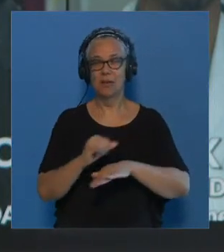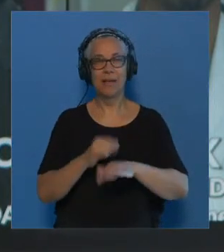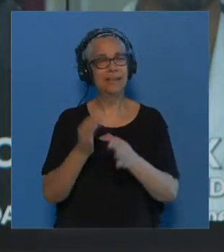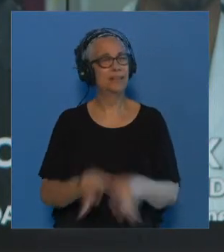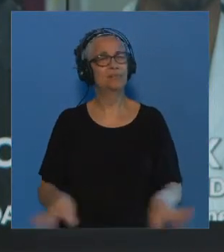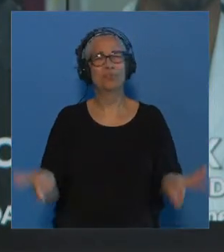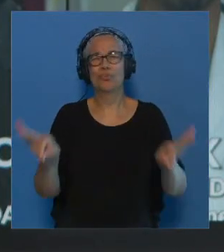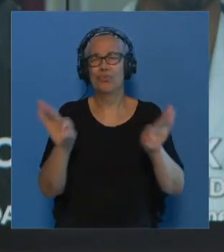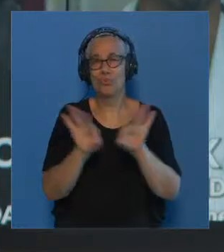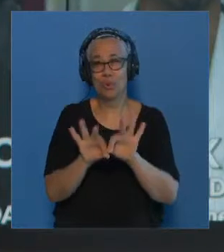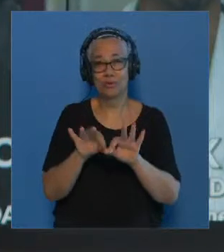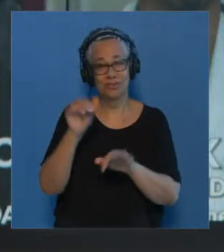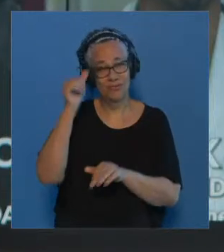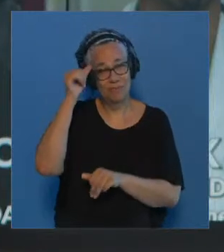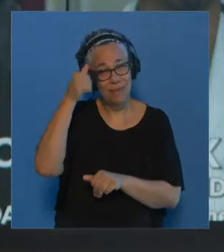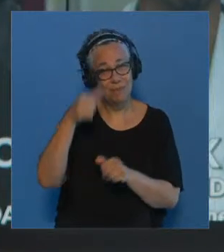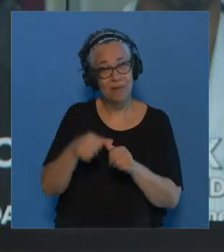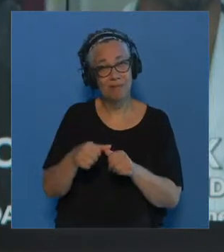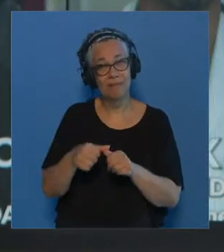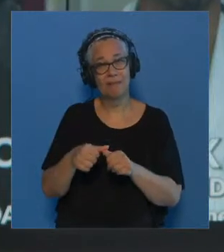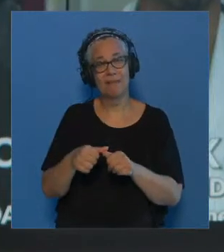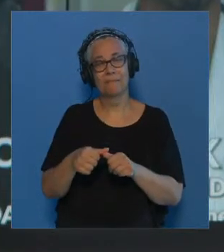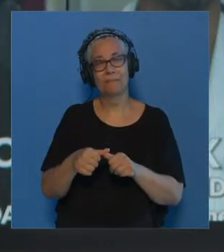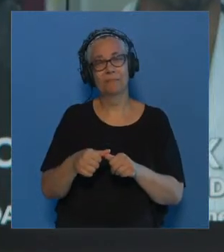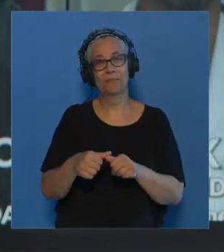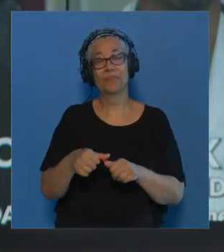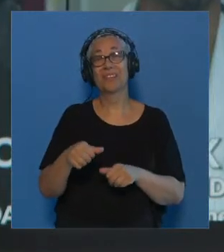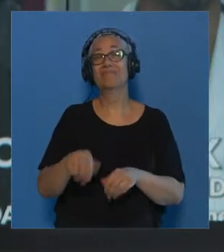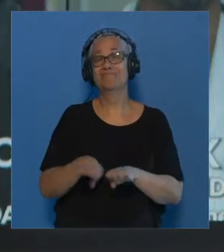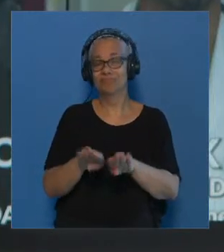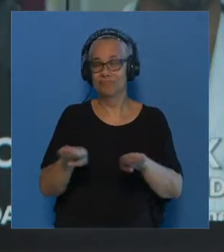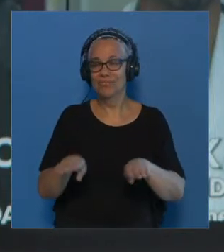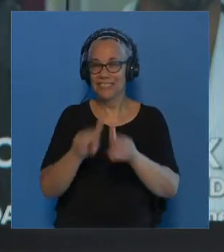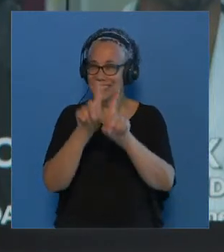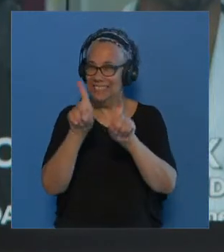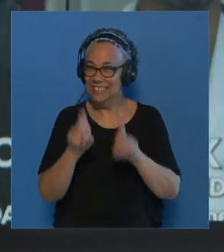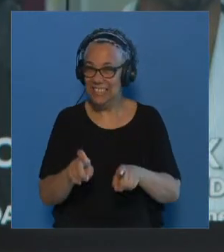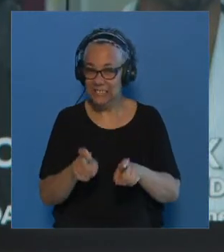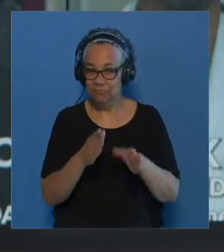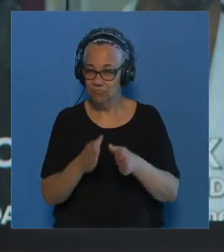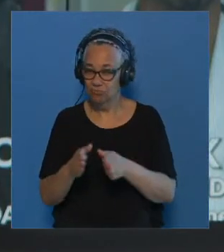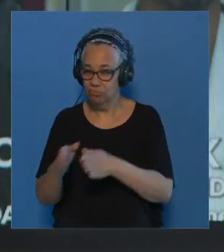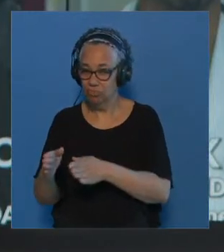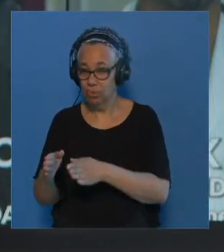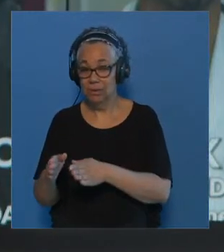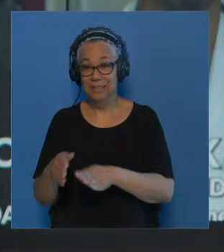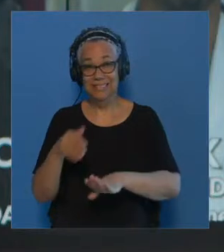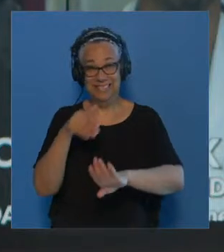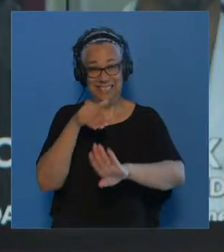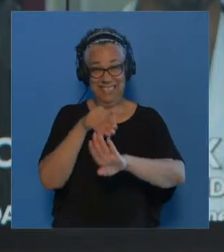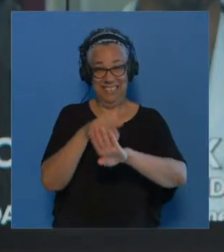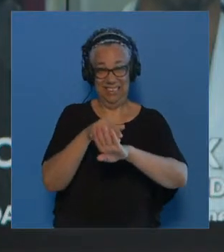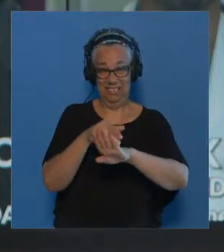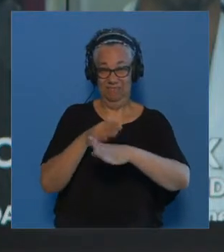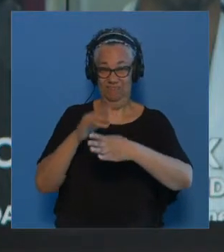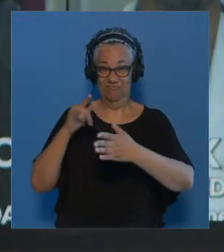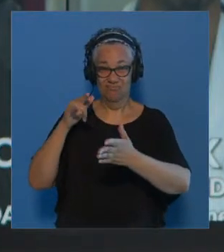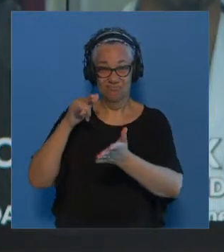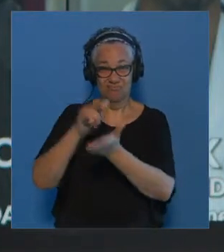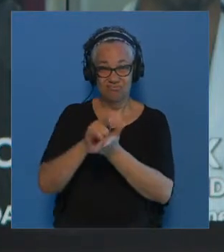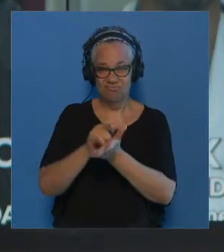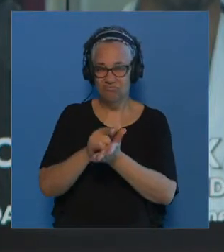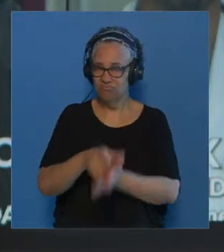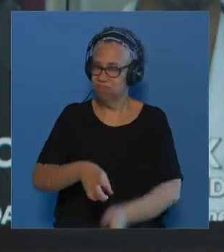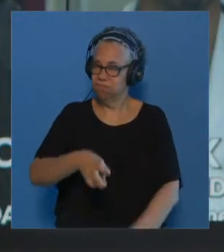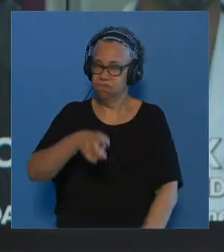to remember that Bermuda's testing regime at our border is the most stringent